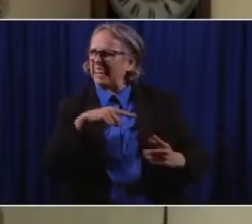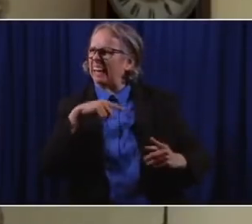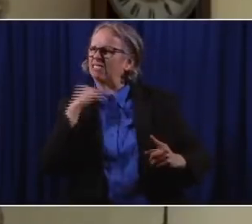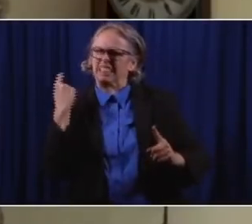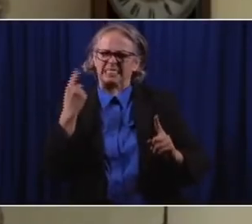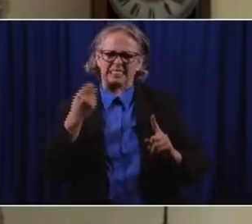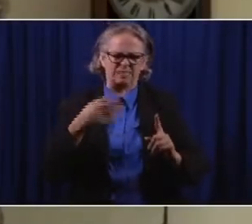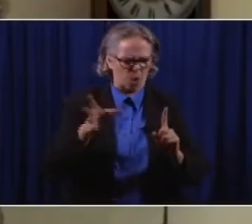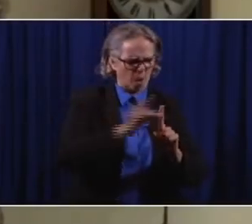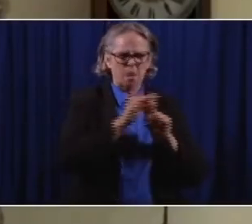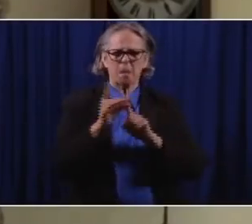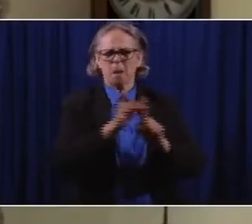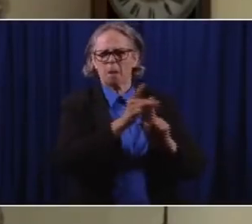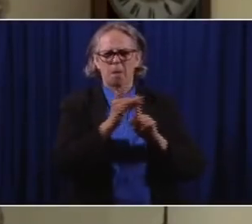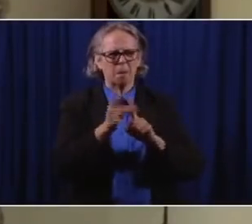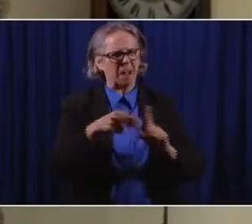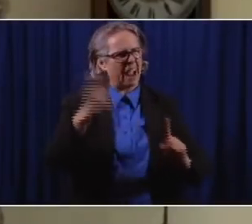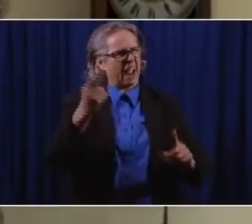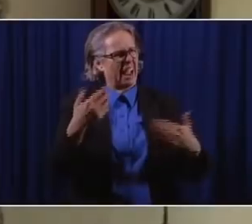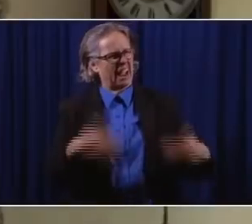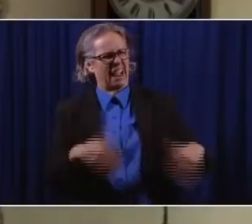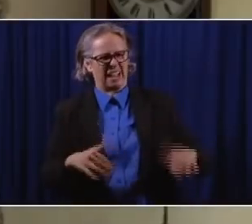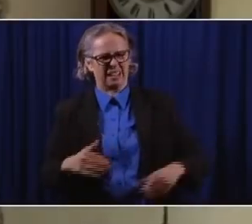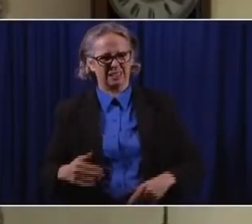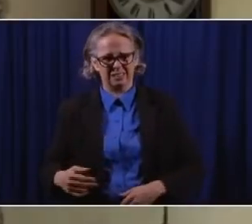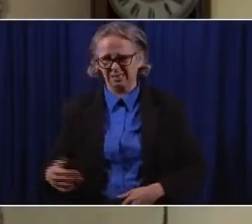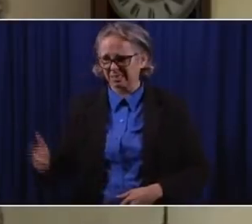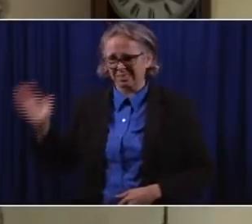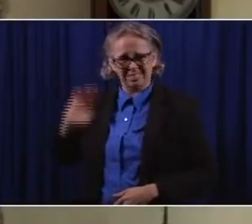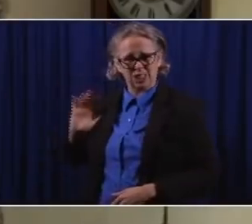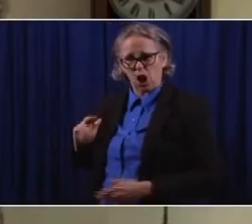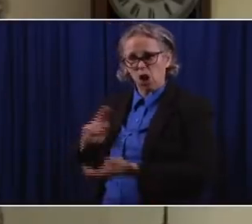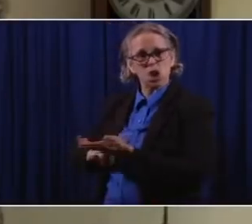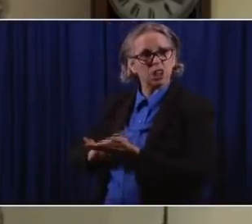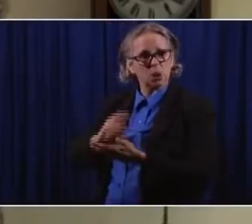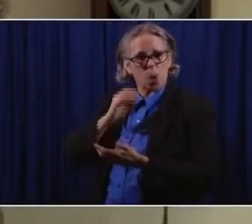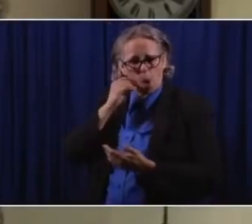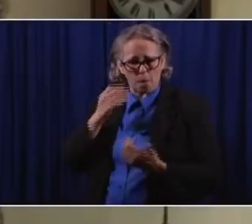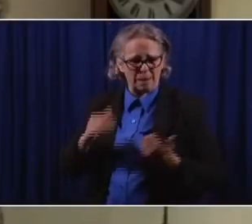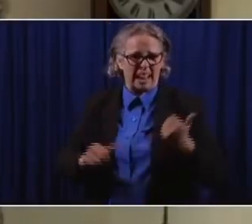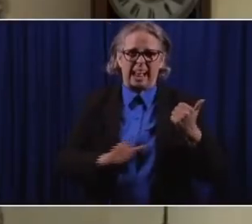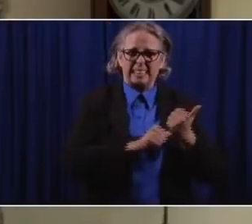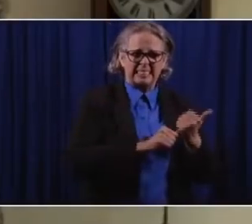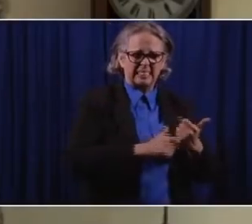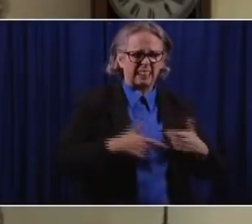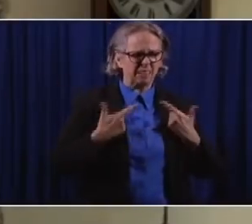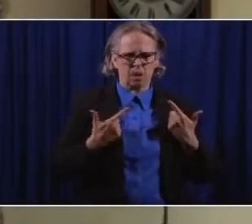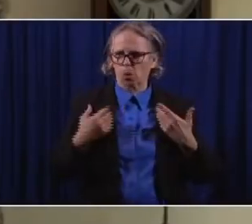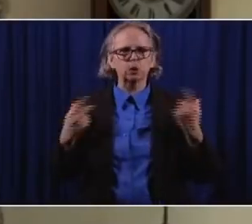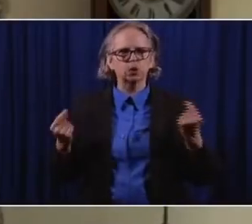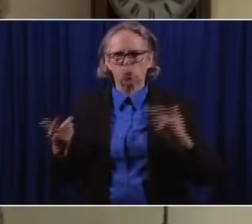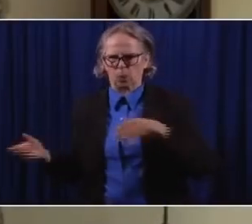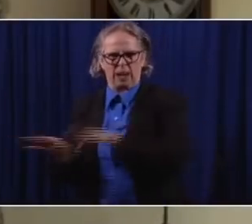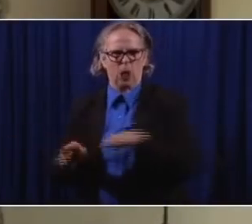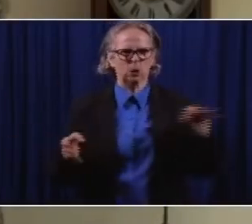beginning, our nursing home facilities and assisted living facilities were closed to visitors. And we did